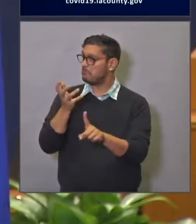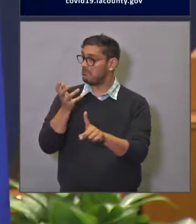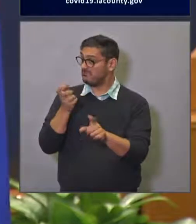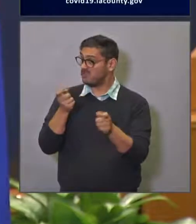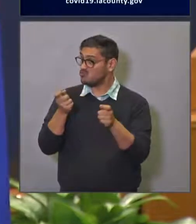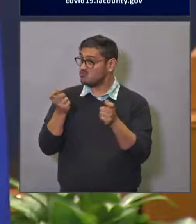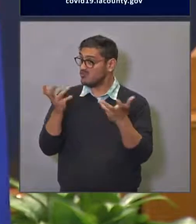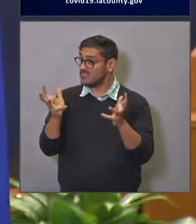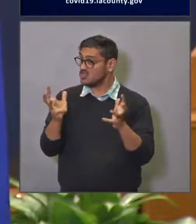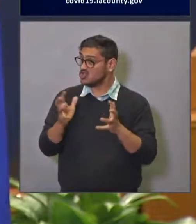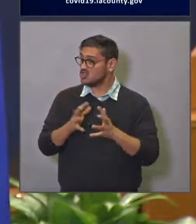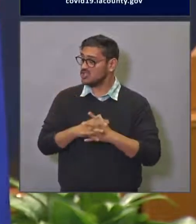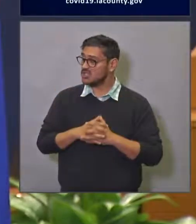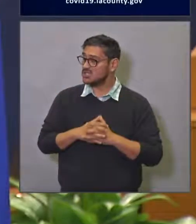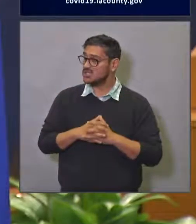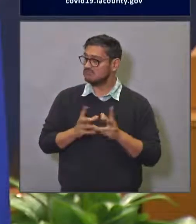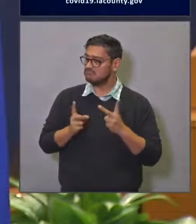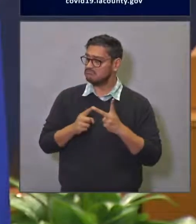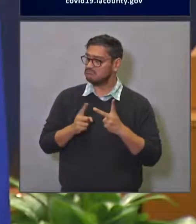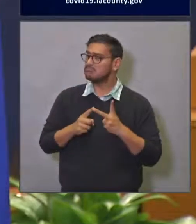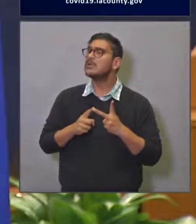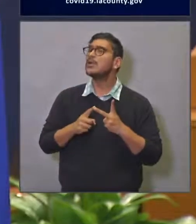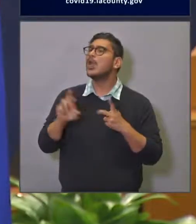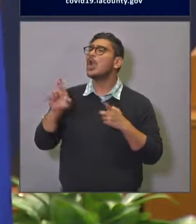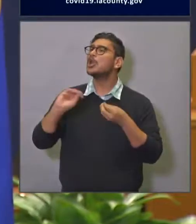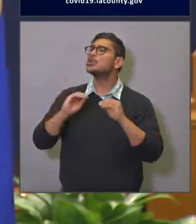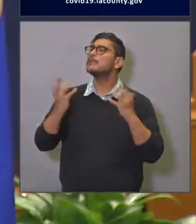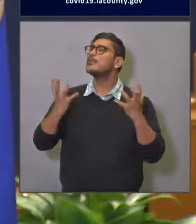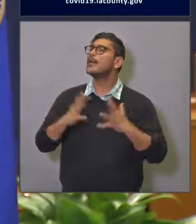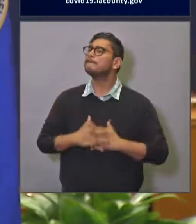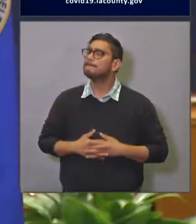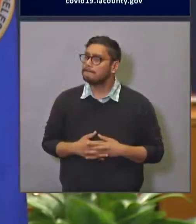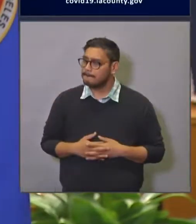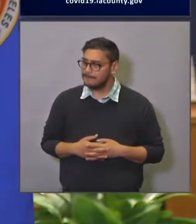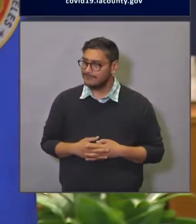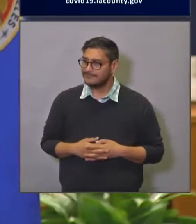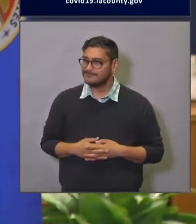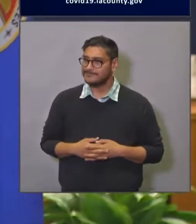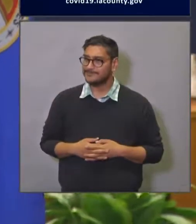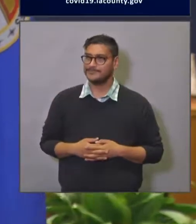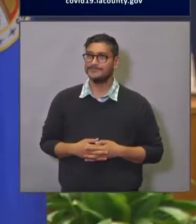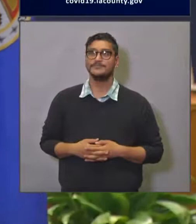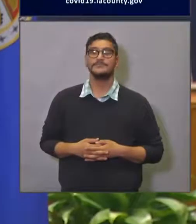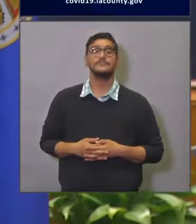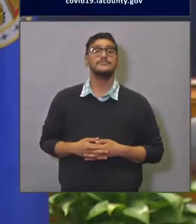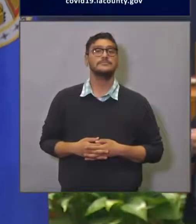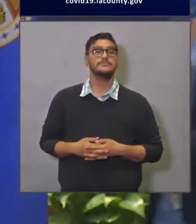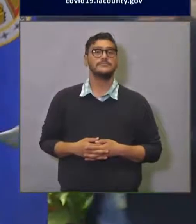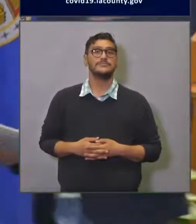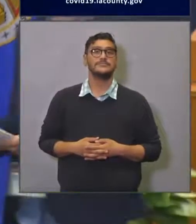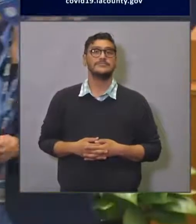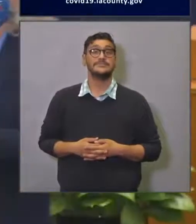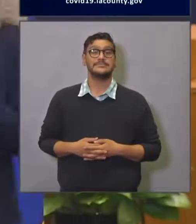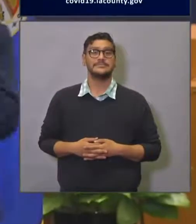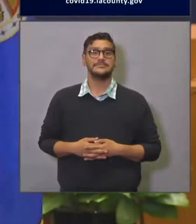now? And secondly, do you have a new R number you can share with us this week? Thank you. Thank you, Patrick.